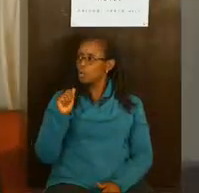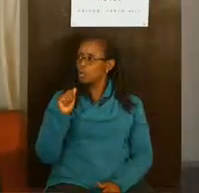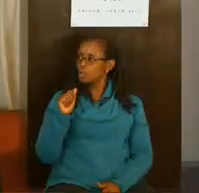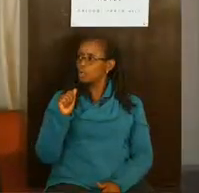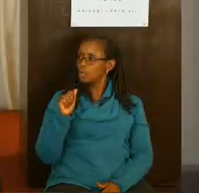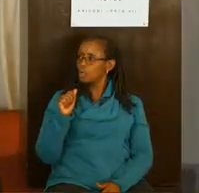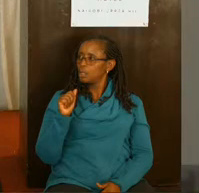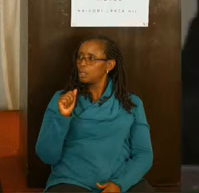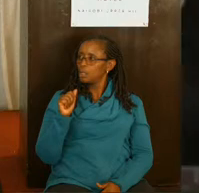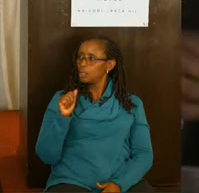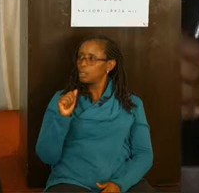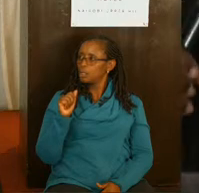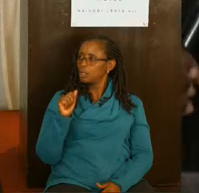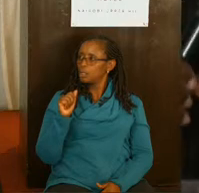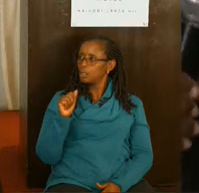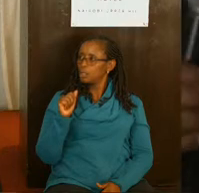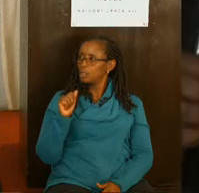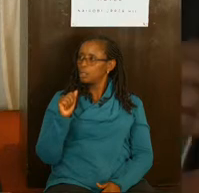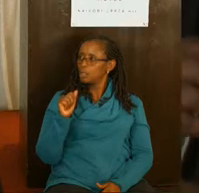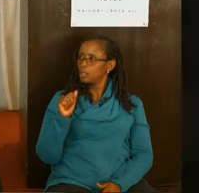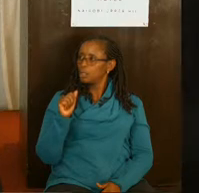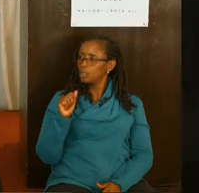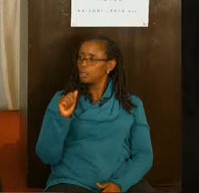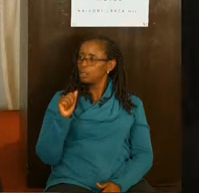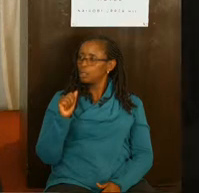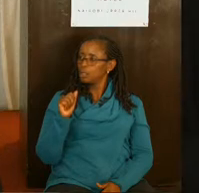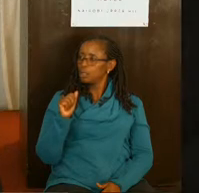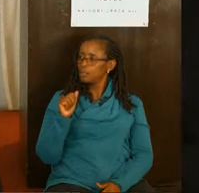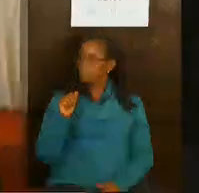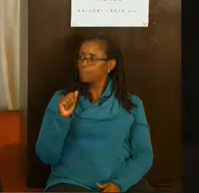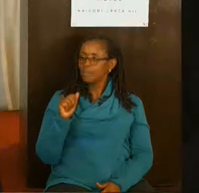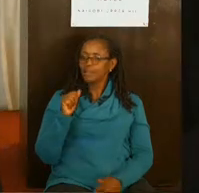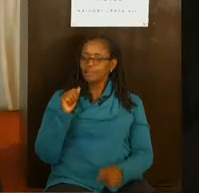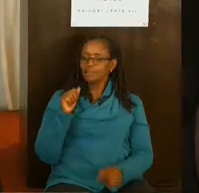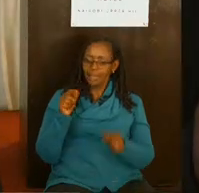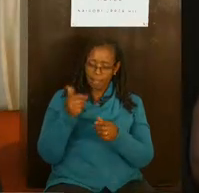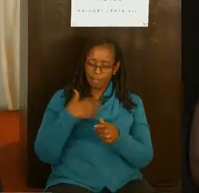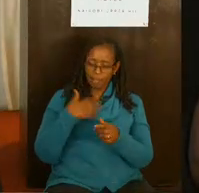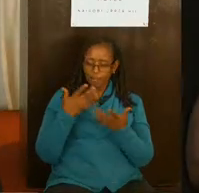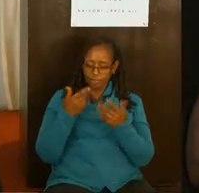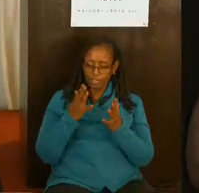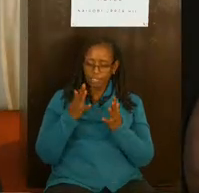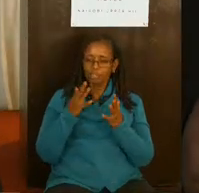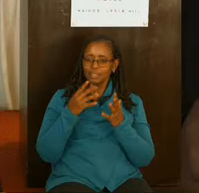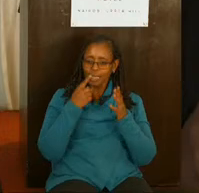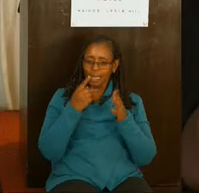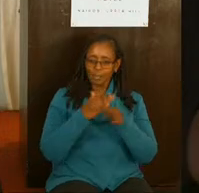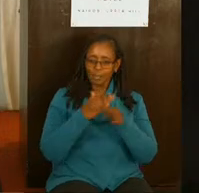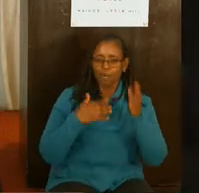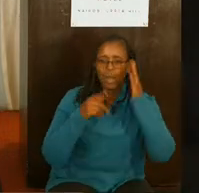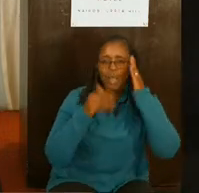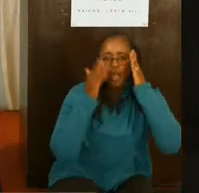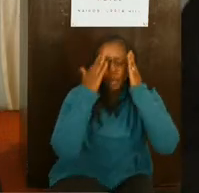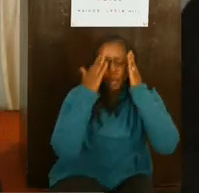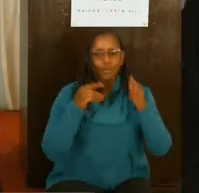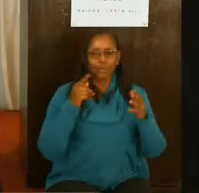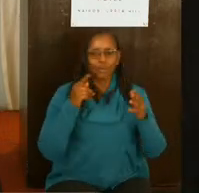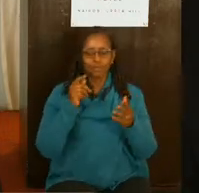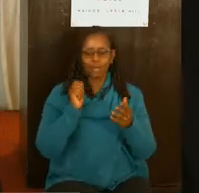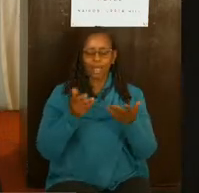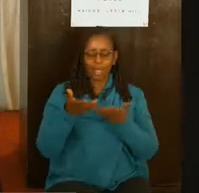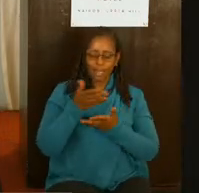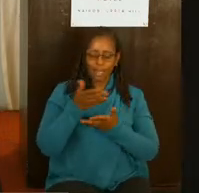at the you know every like it has been said before but I know I know you are very engaging